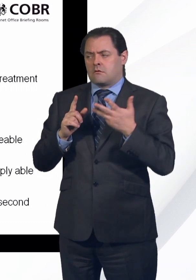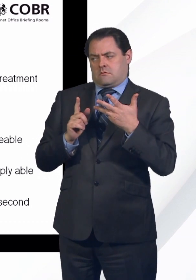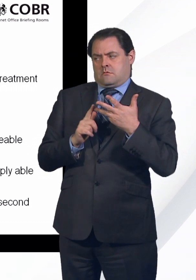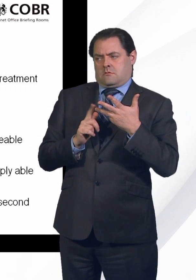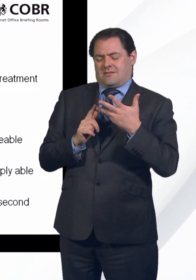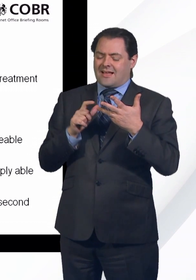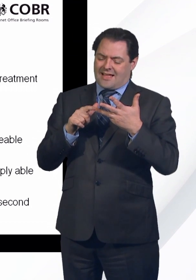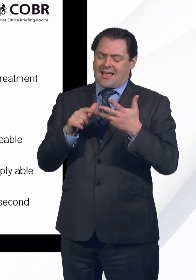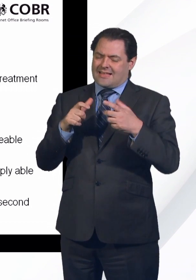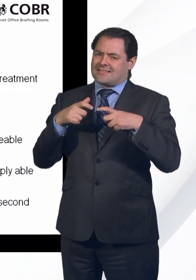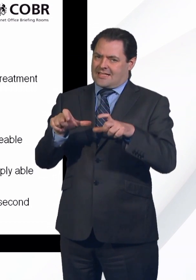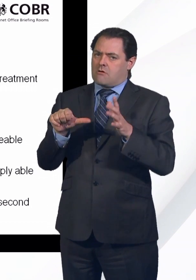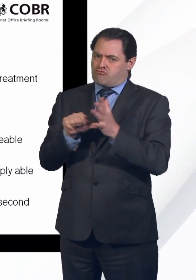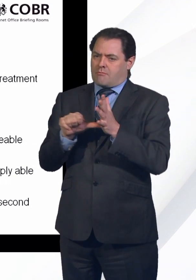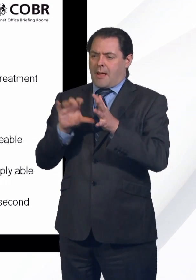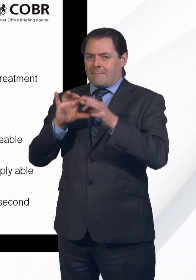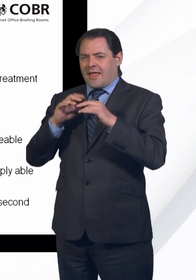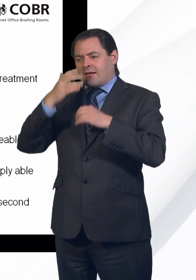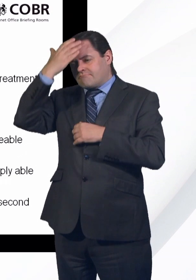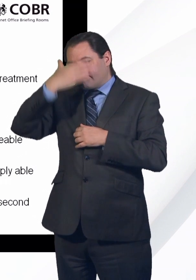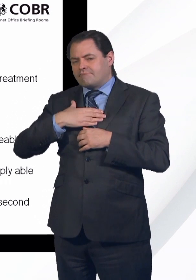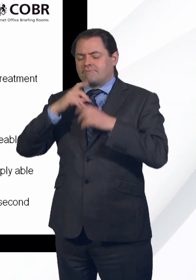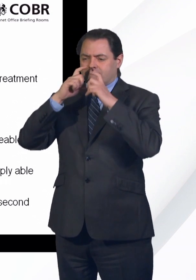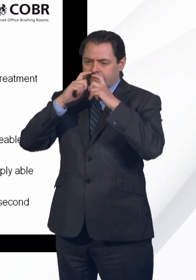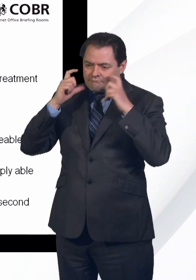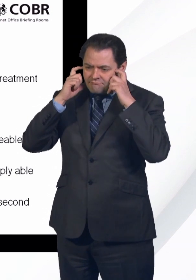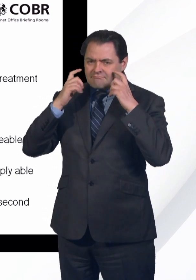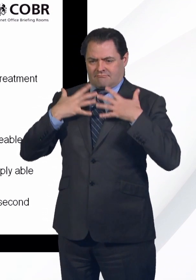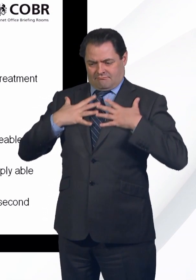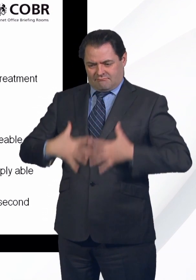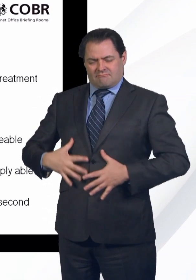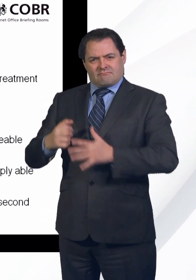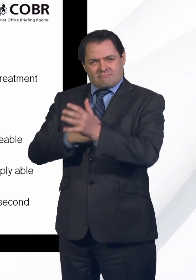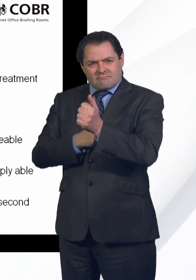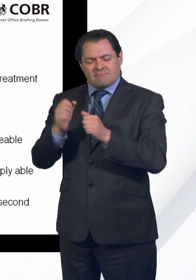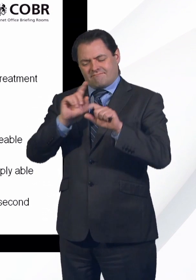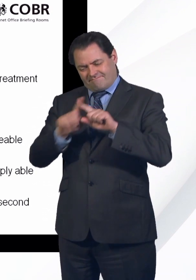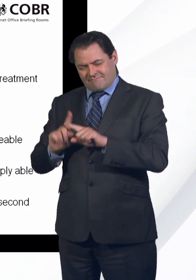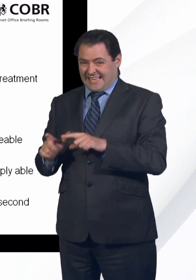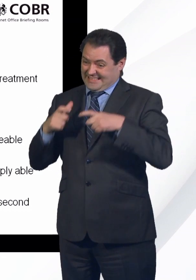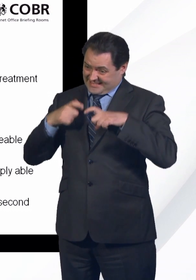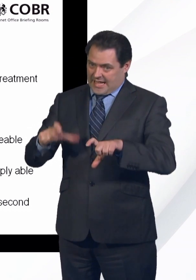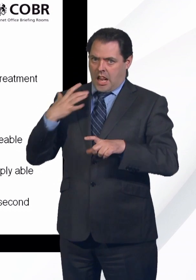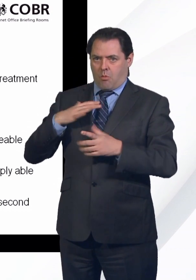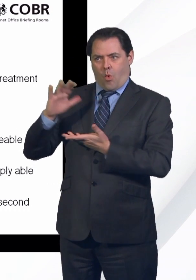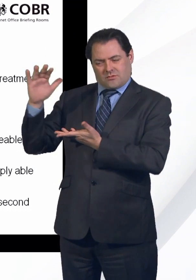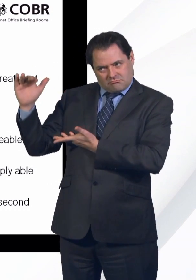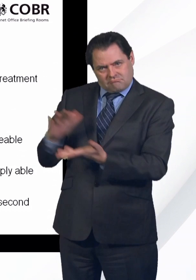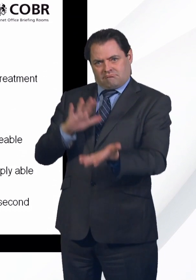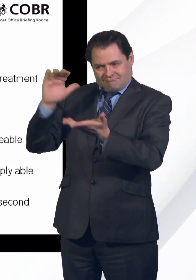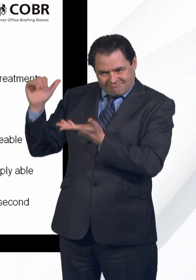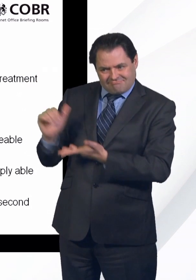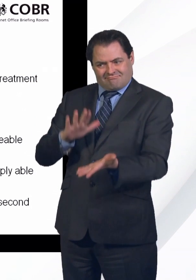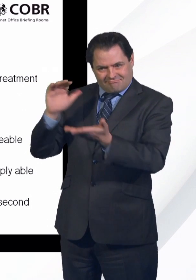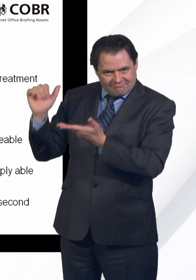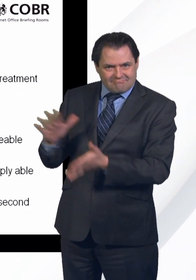continuing challenges on PPE. It is an absolute priority to continue pushing on this to